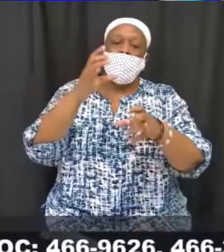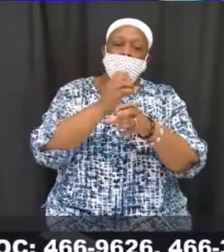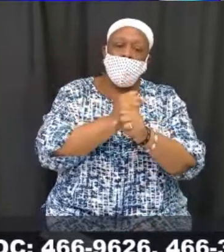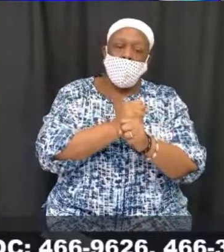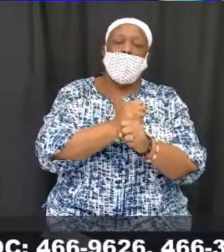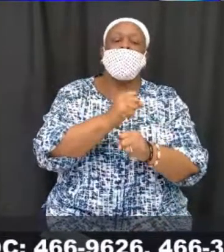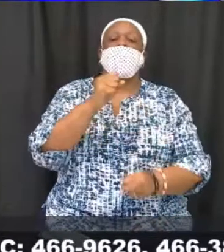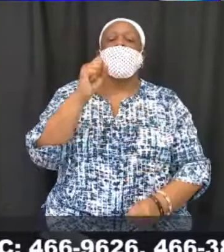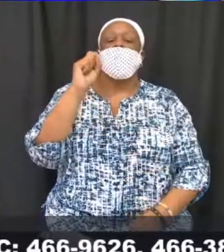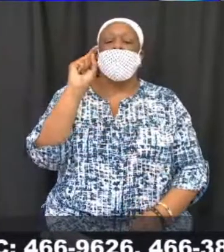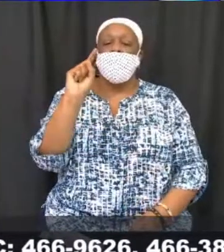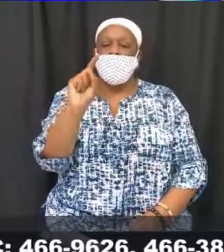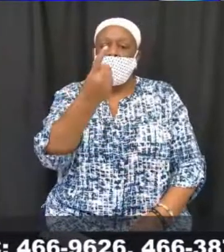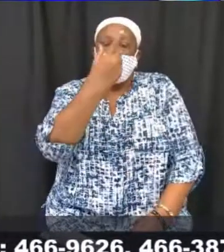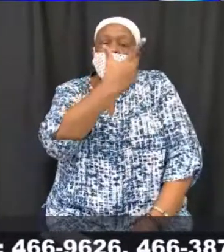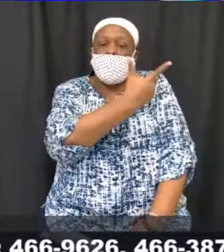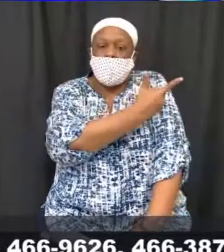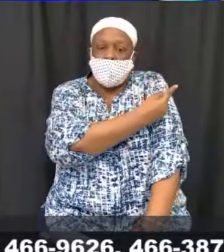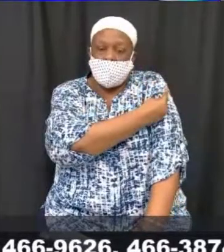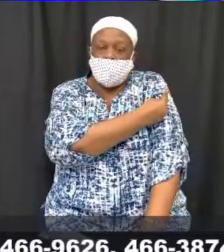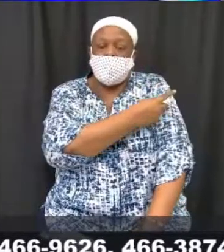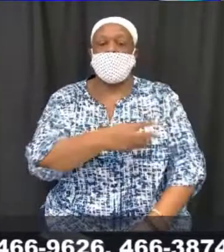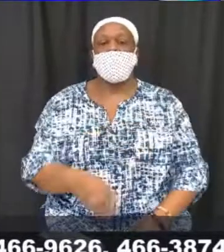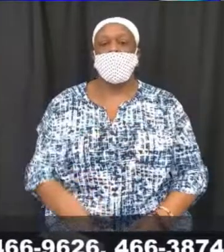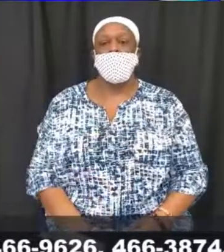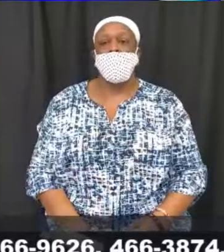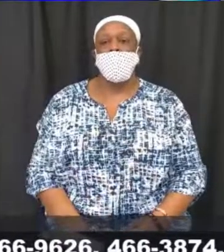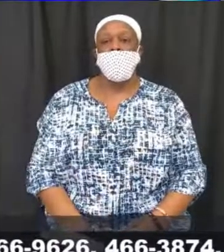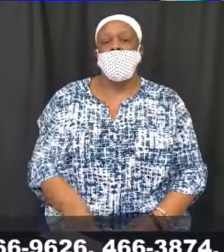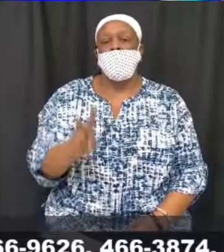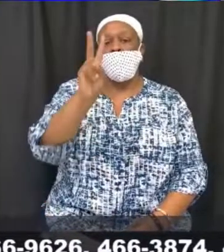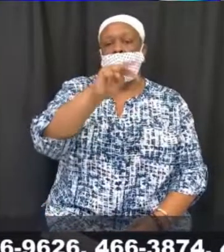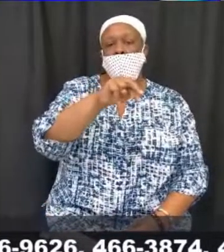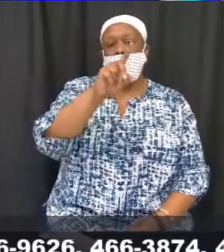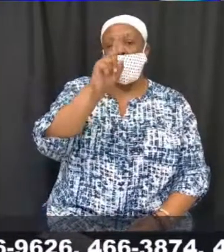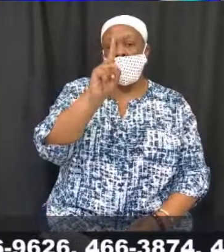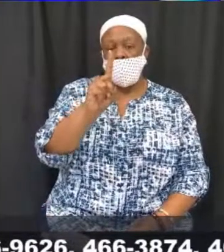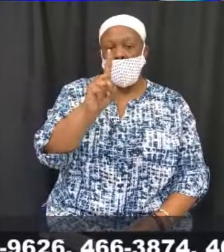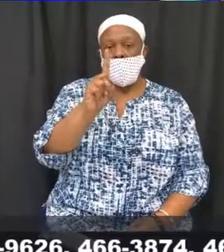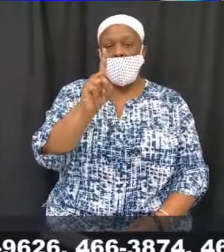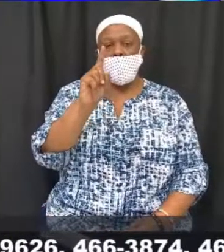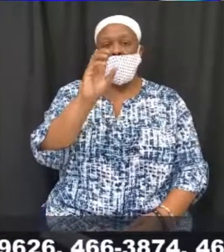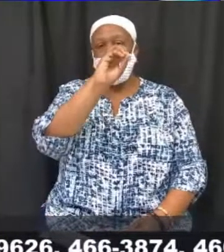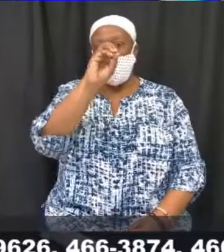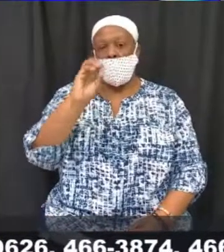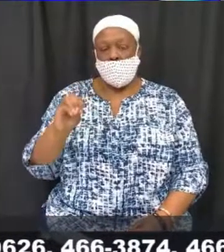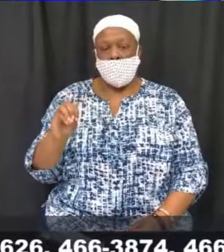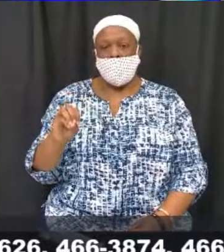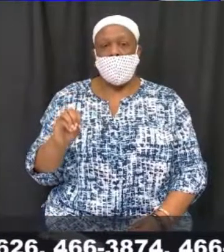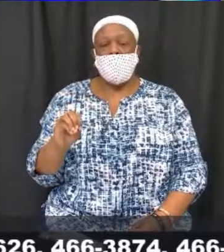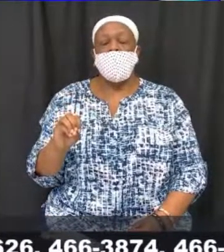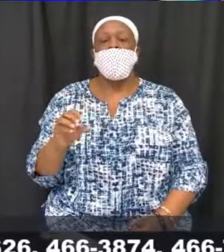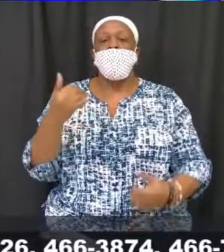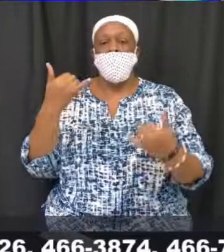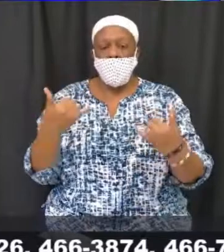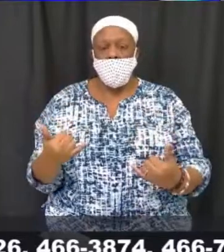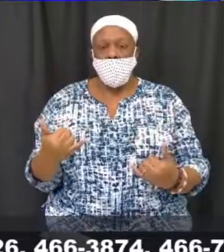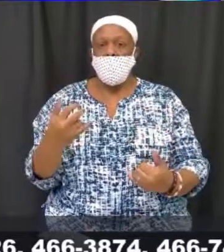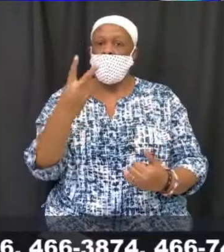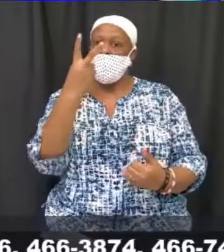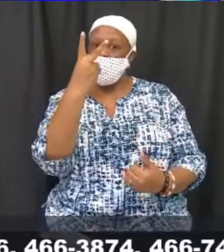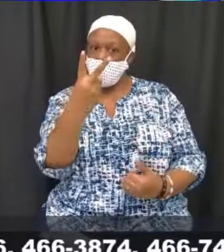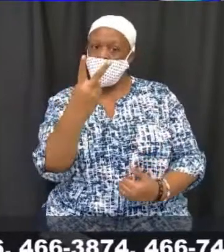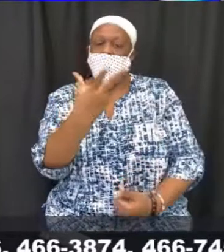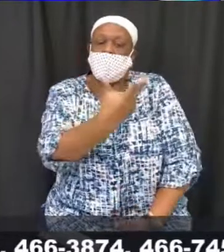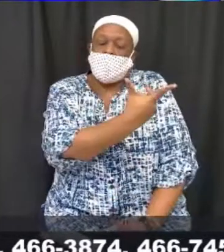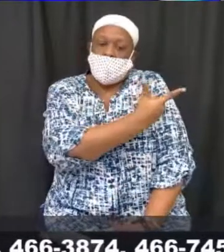And 21% of adults over the age of 18 are now fully vaccinated. These numbers will